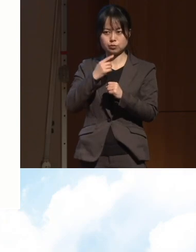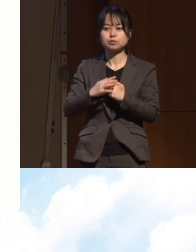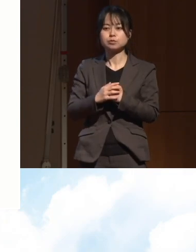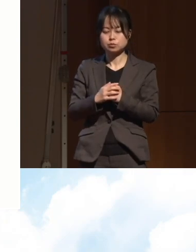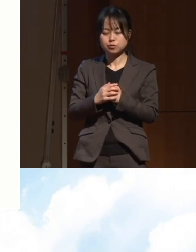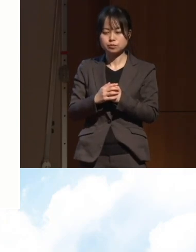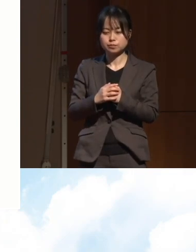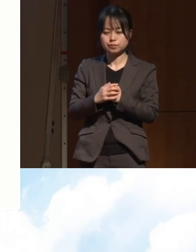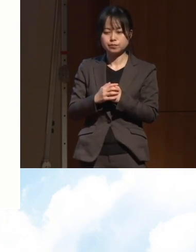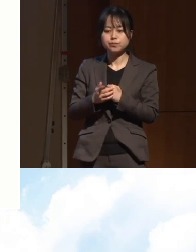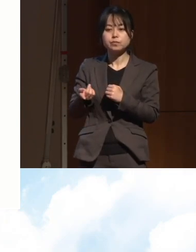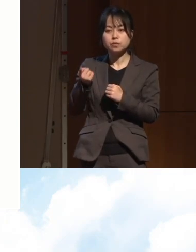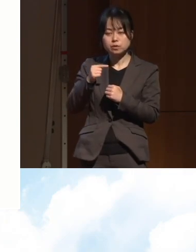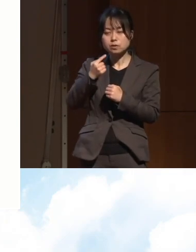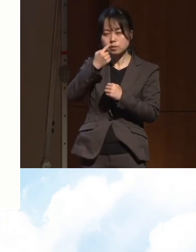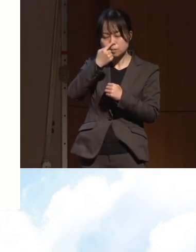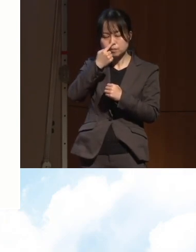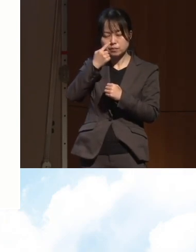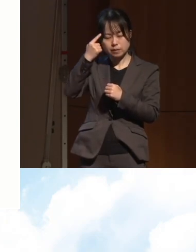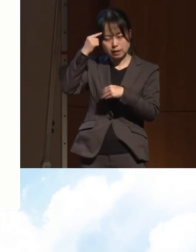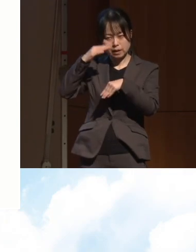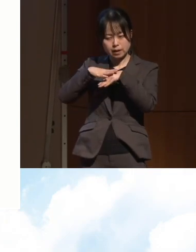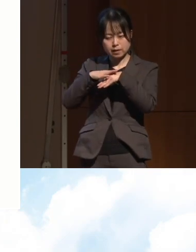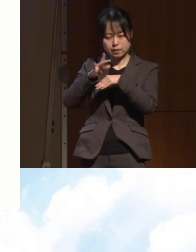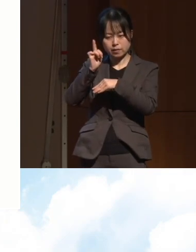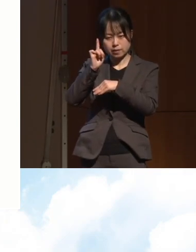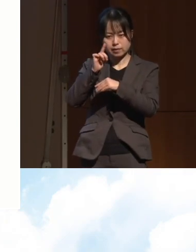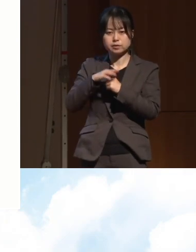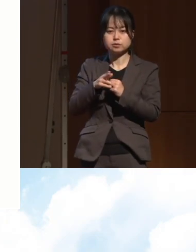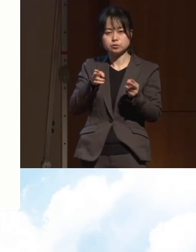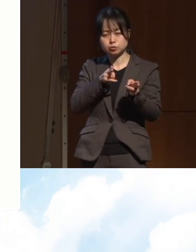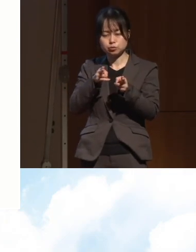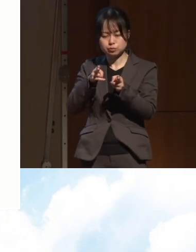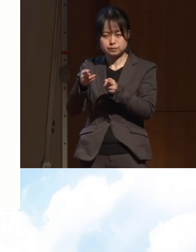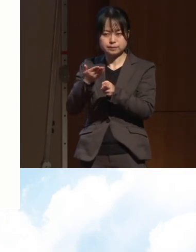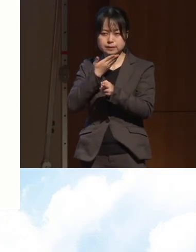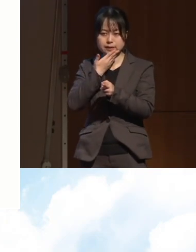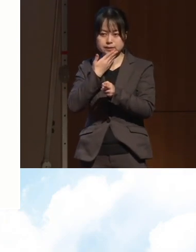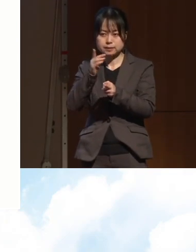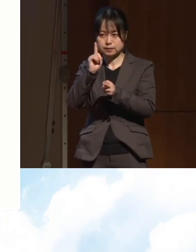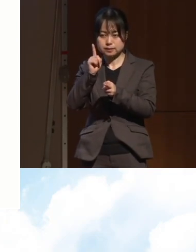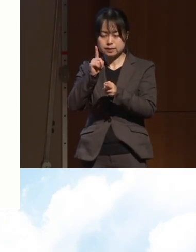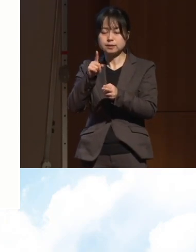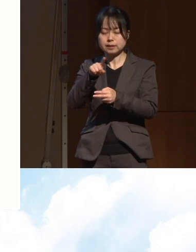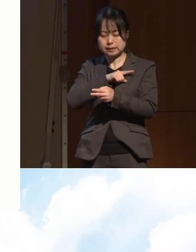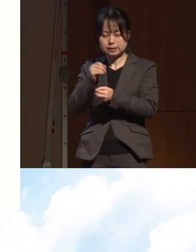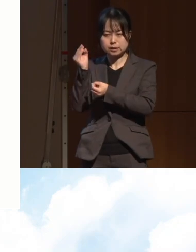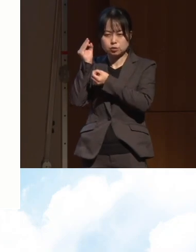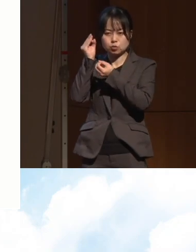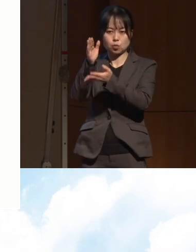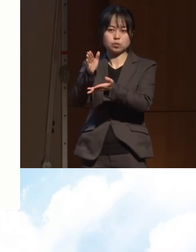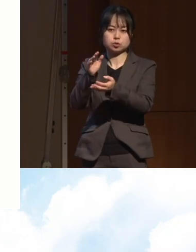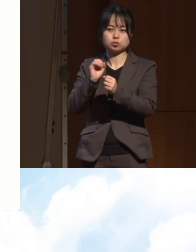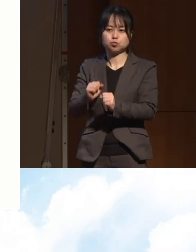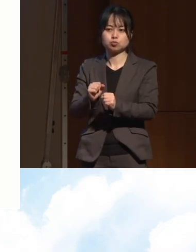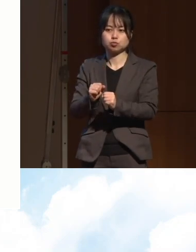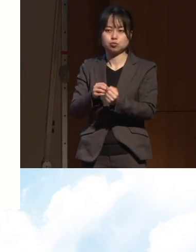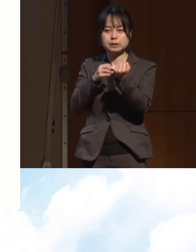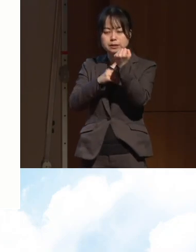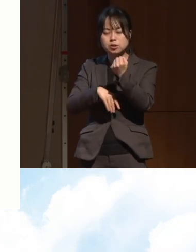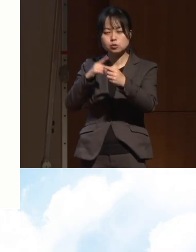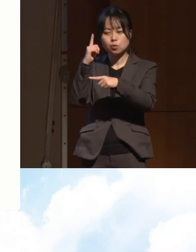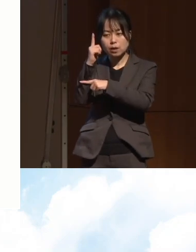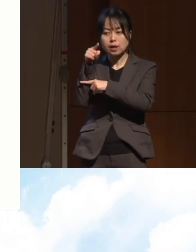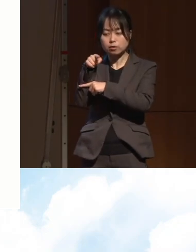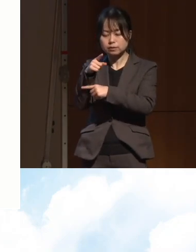about preparedness, besides this substantial investment in preparedness and in basic science and in understanding